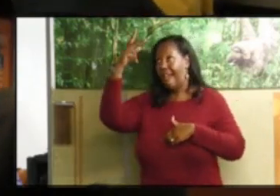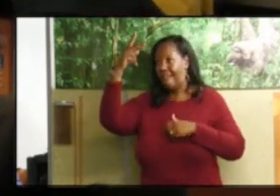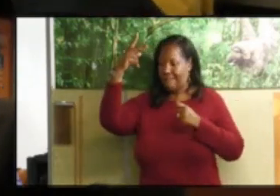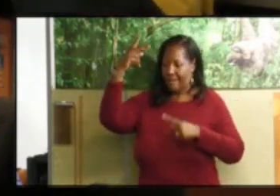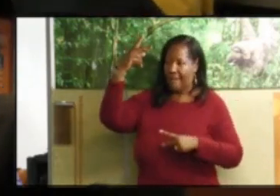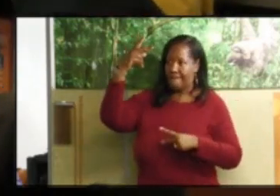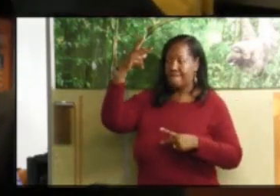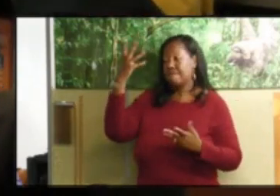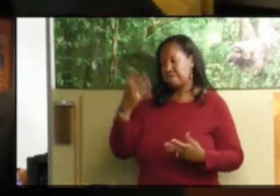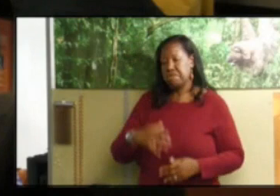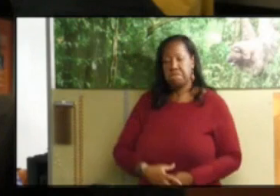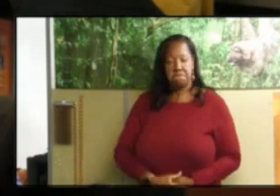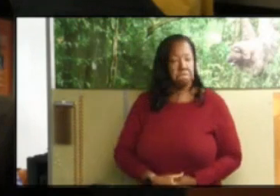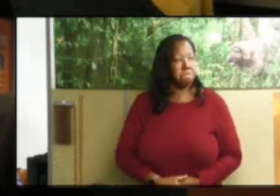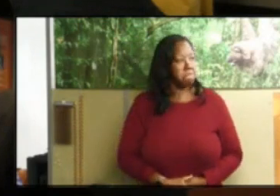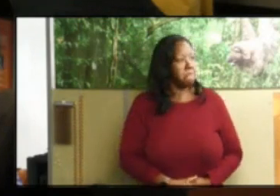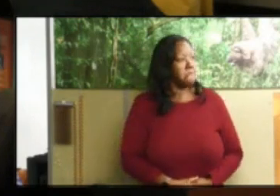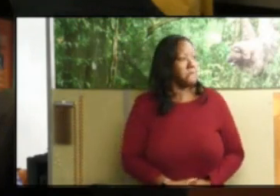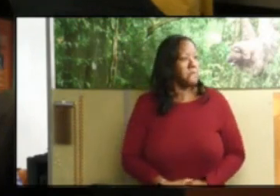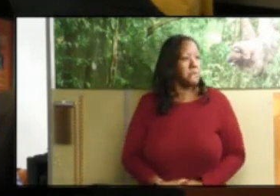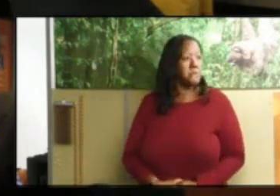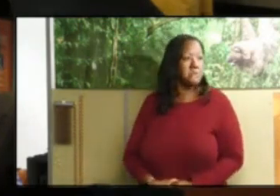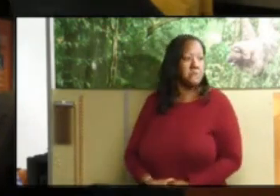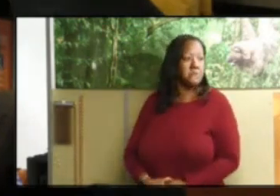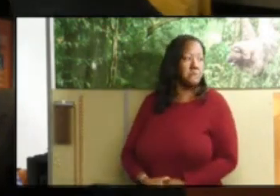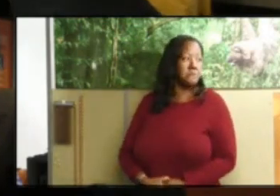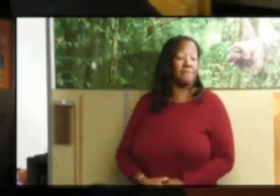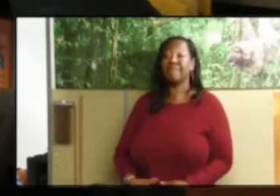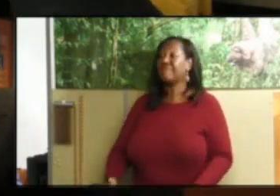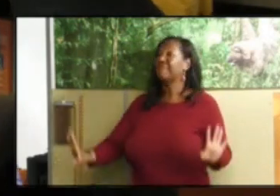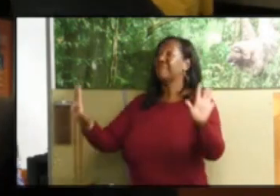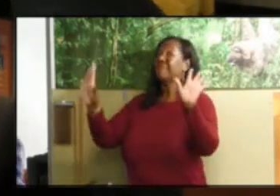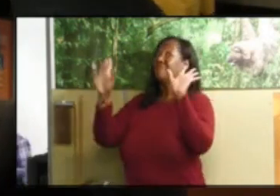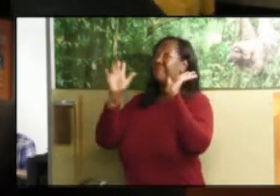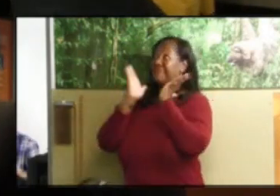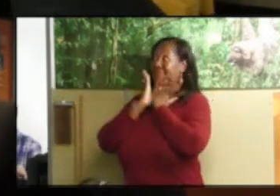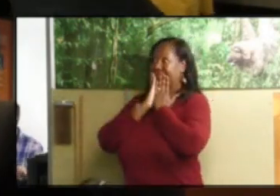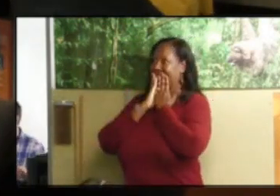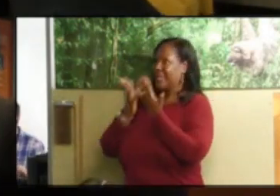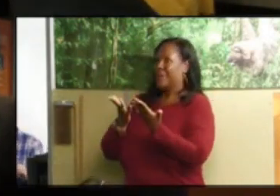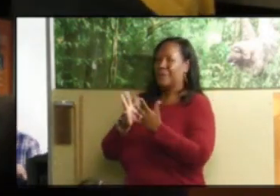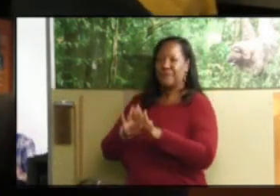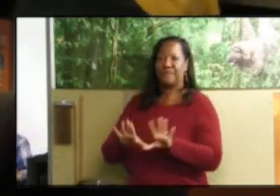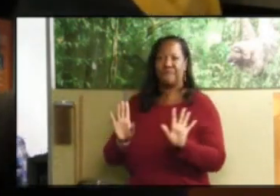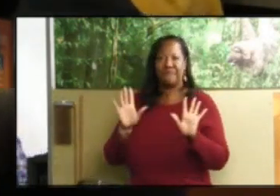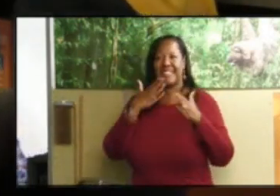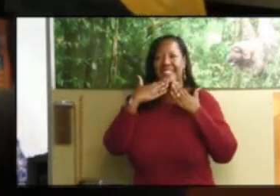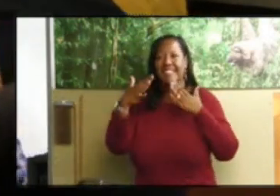Thank you. Thanks, everyone.